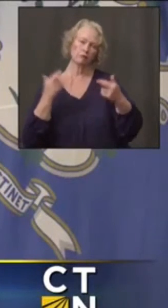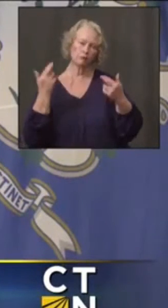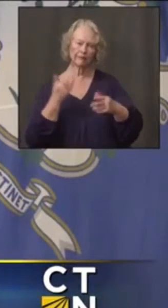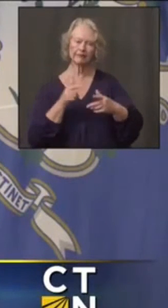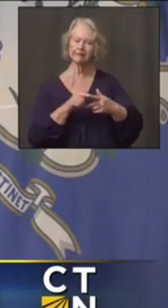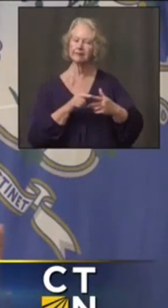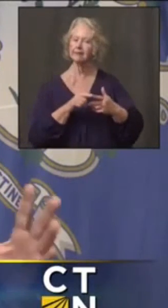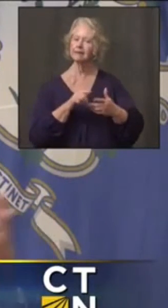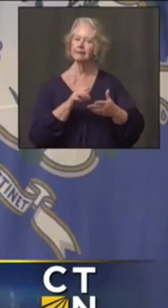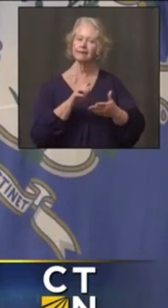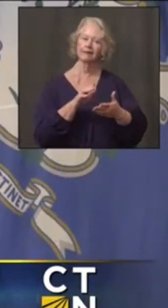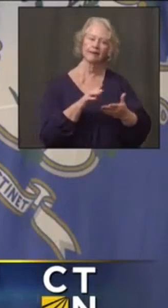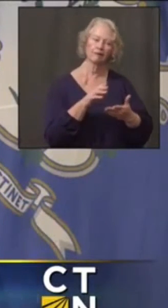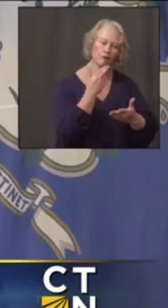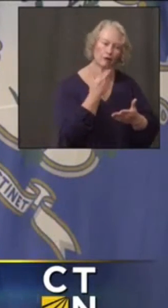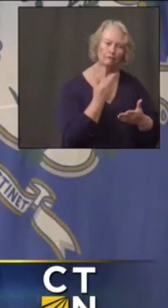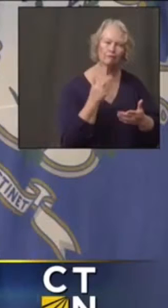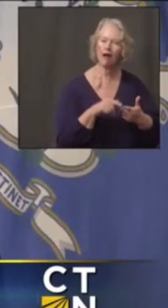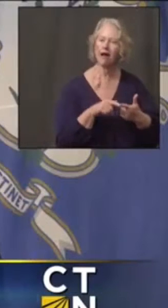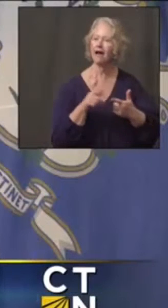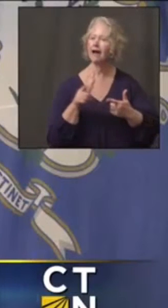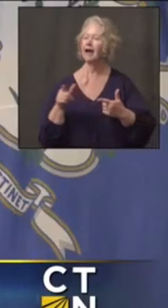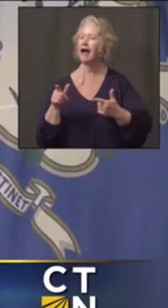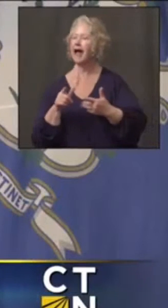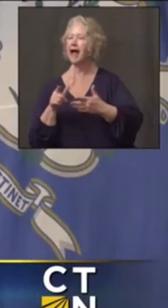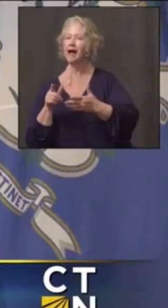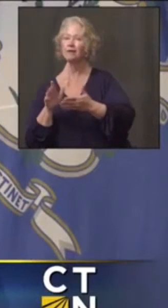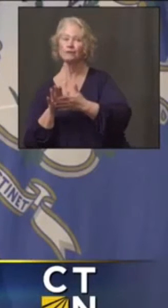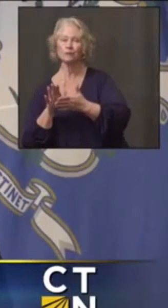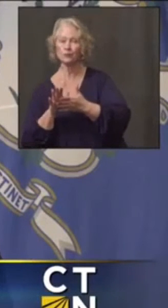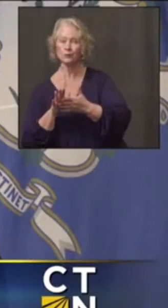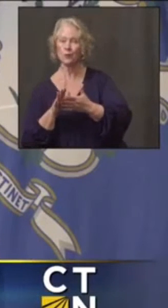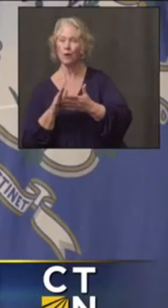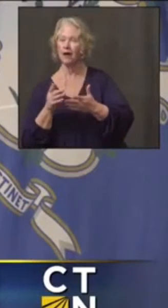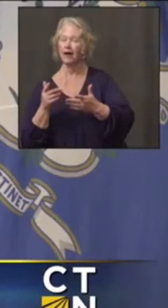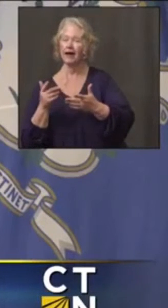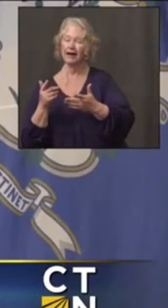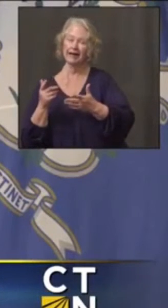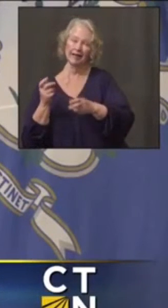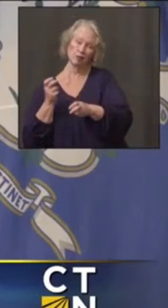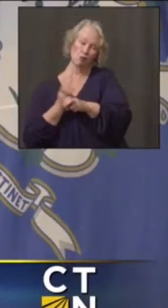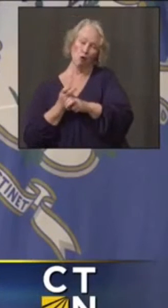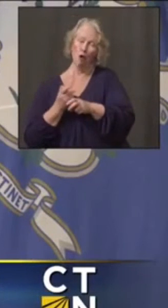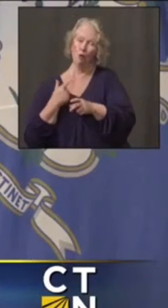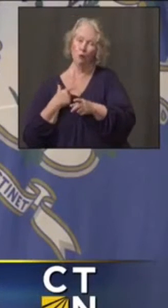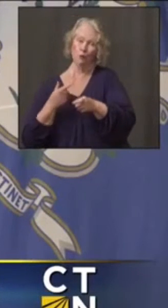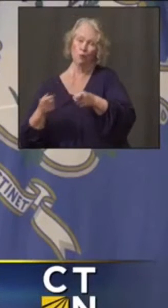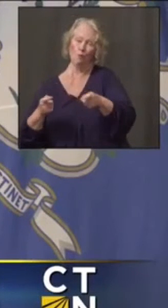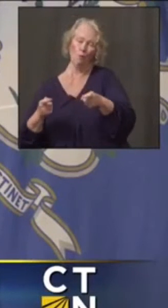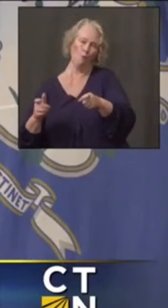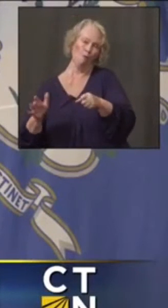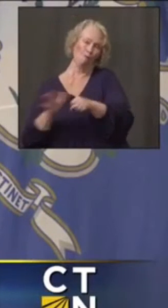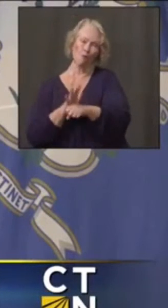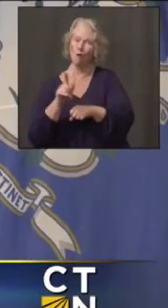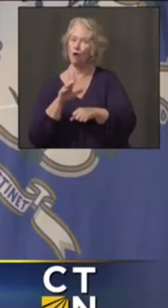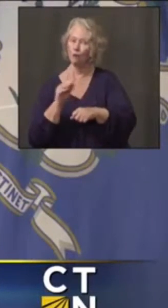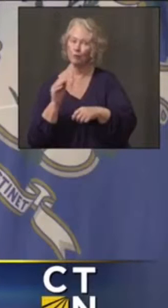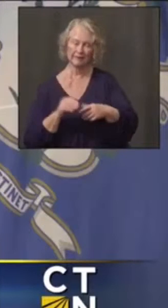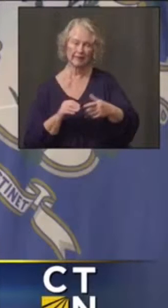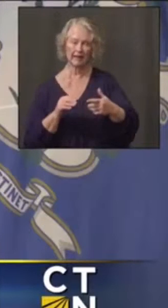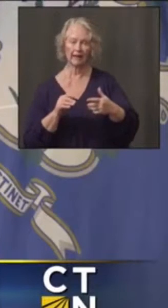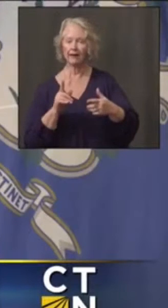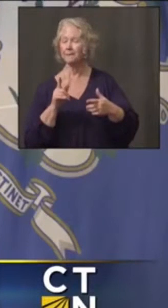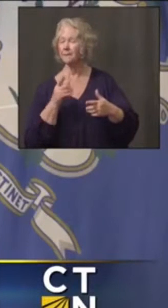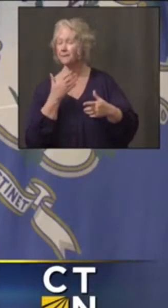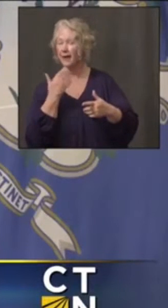and other places that we used to be able to cordon it off are a little bit more at risk right now. I still would tell you that wearing a mask in a